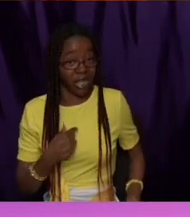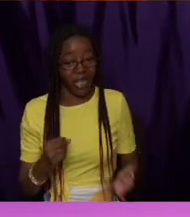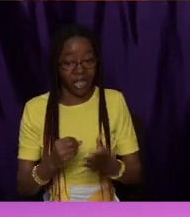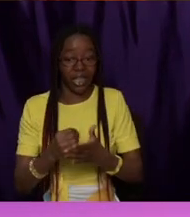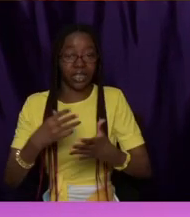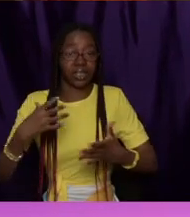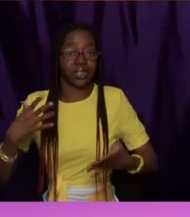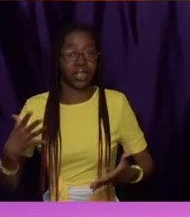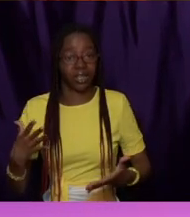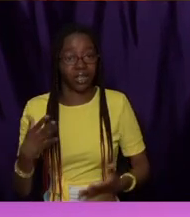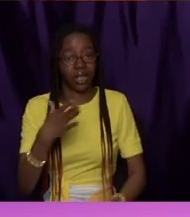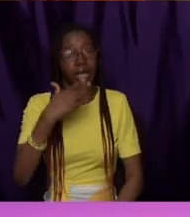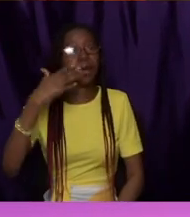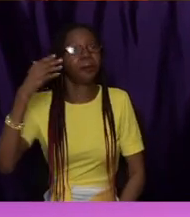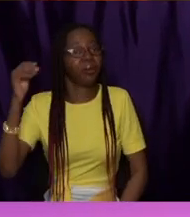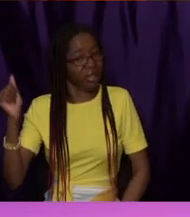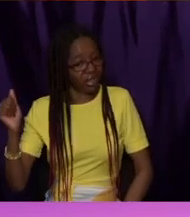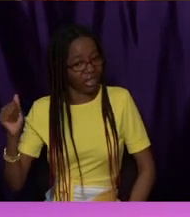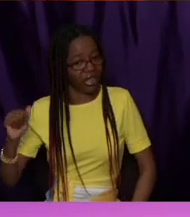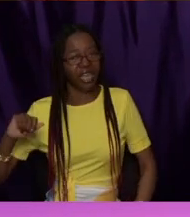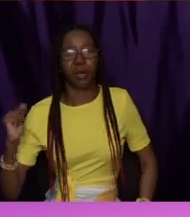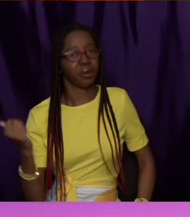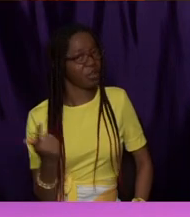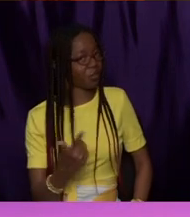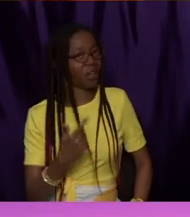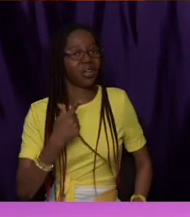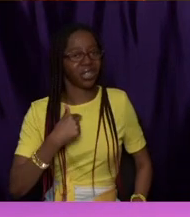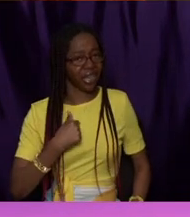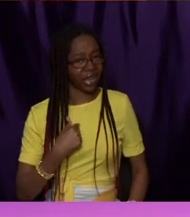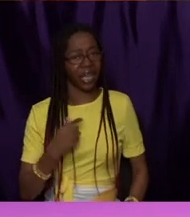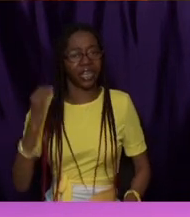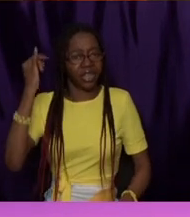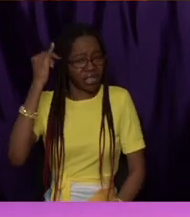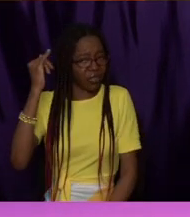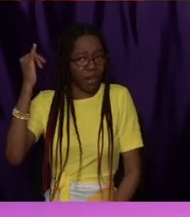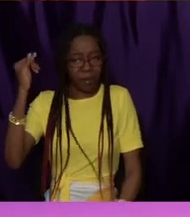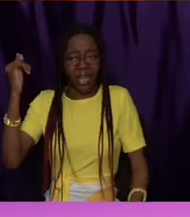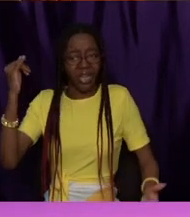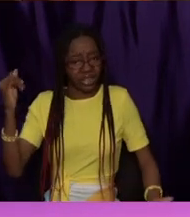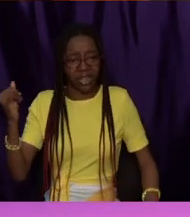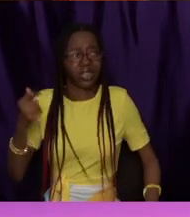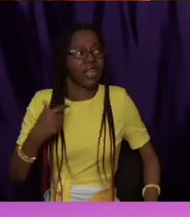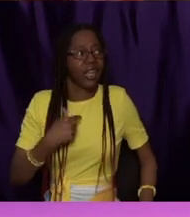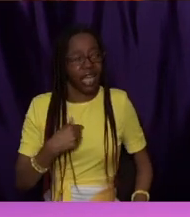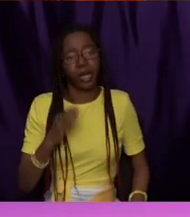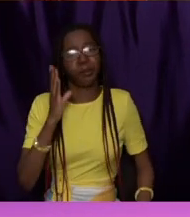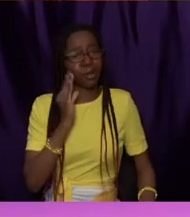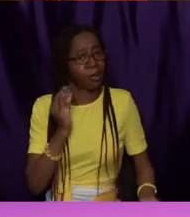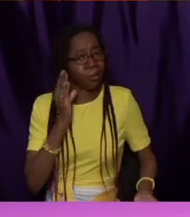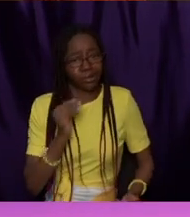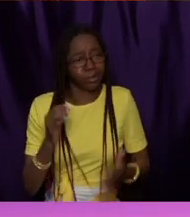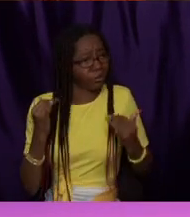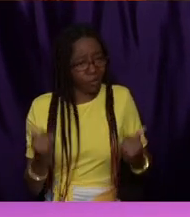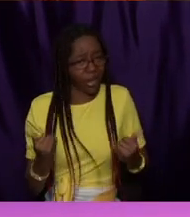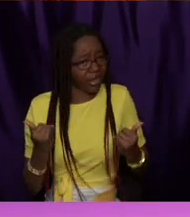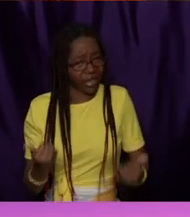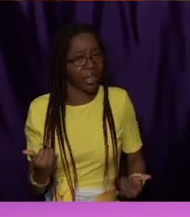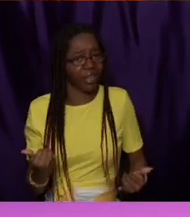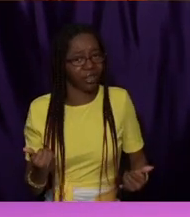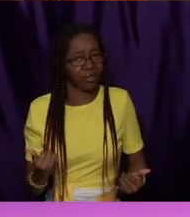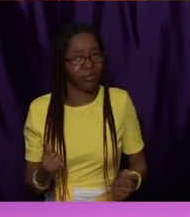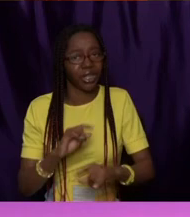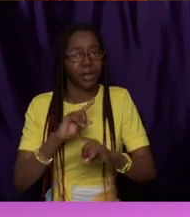exceedingly, abundantly, above all that I can even imagine. I'm going through right now, but